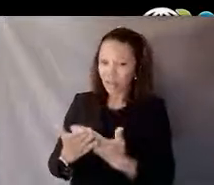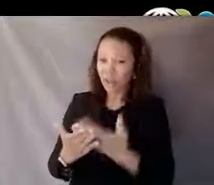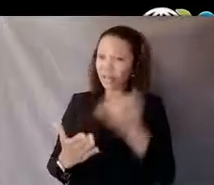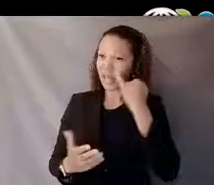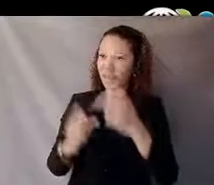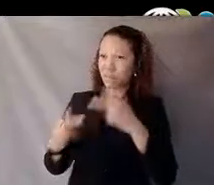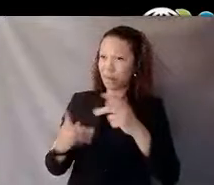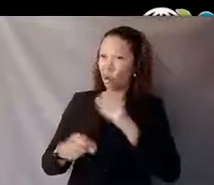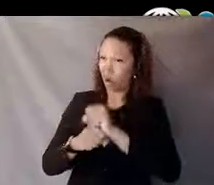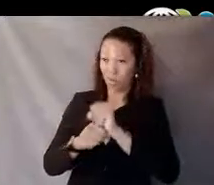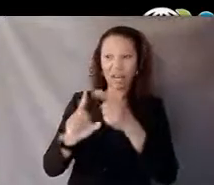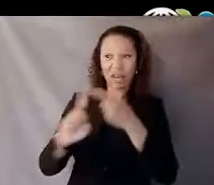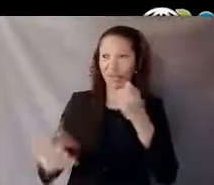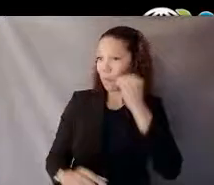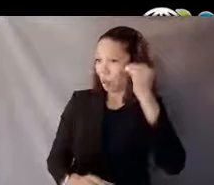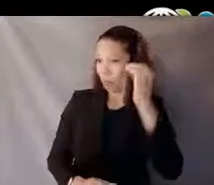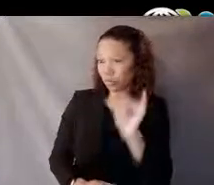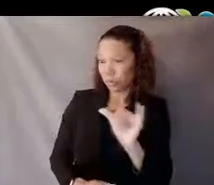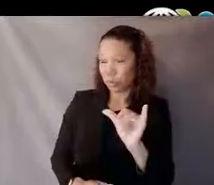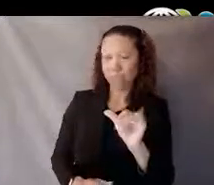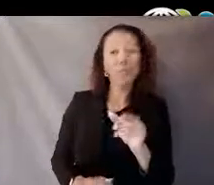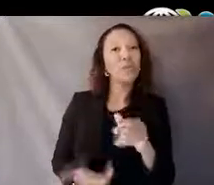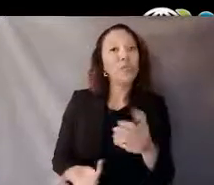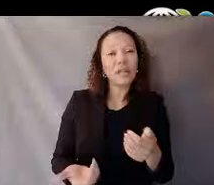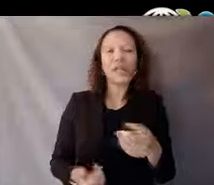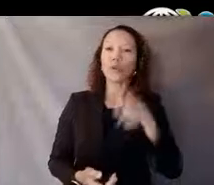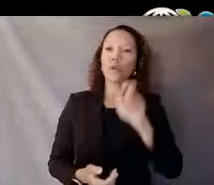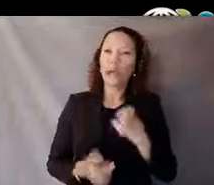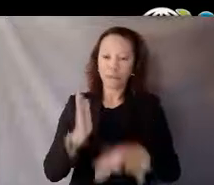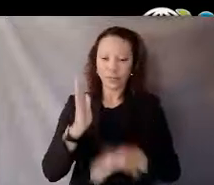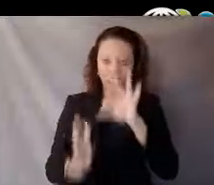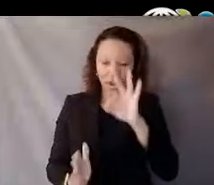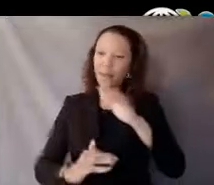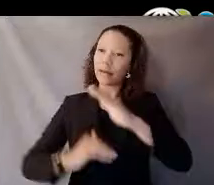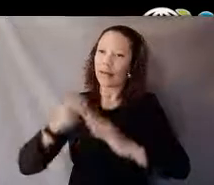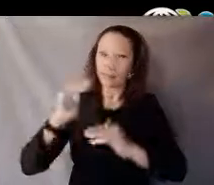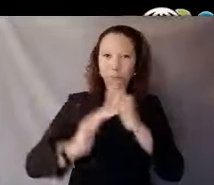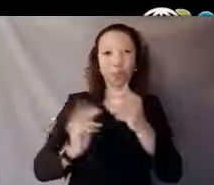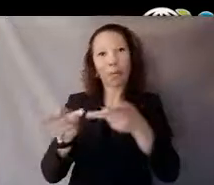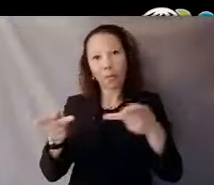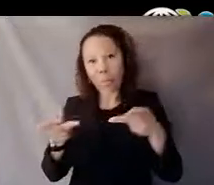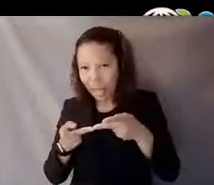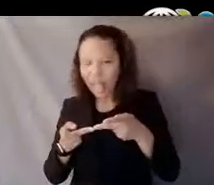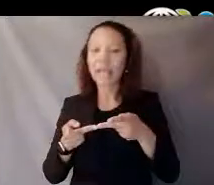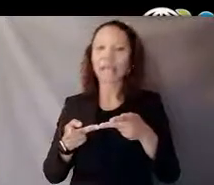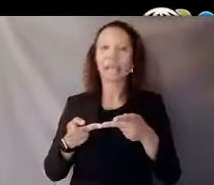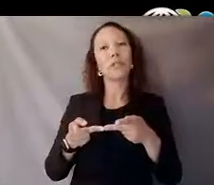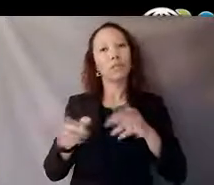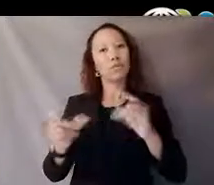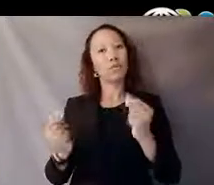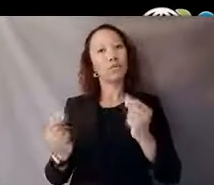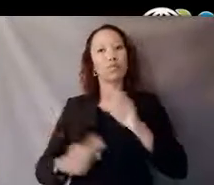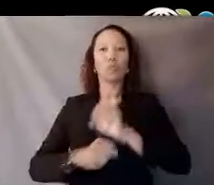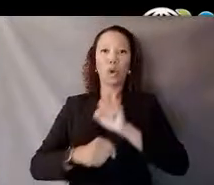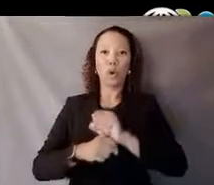working remotely, where same thing, you need to find a dedicated spot, comfortable location to be able to conduct your work,